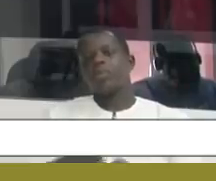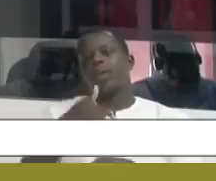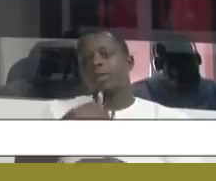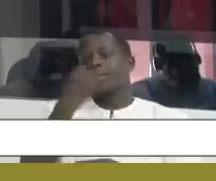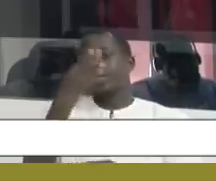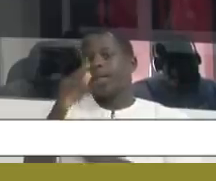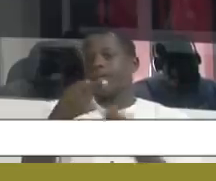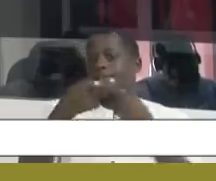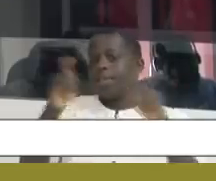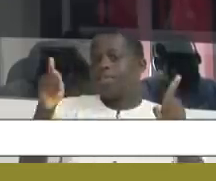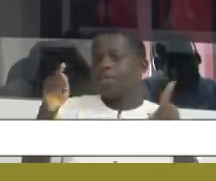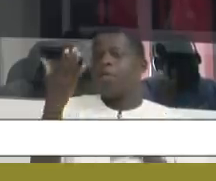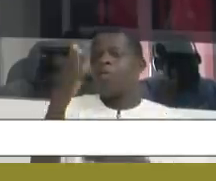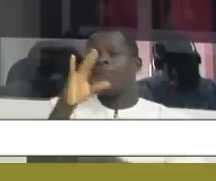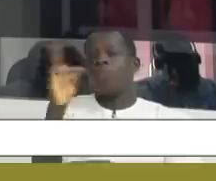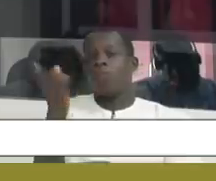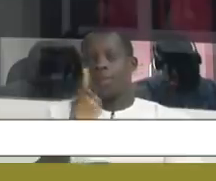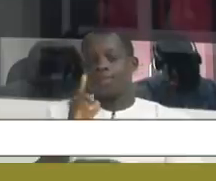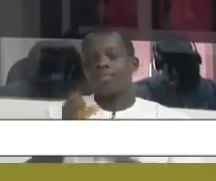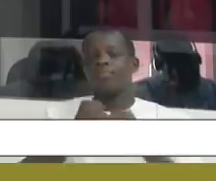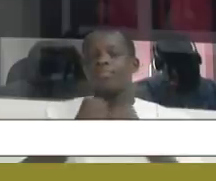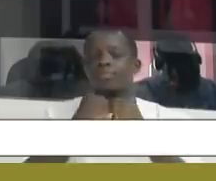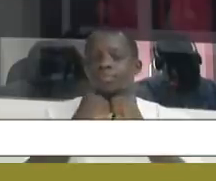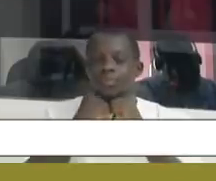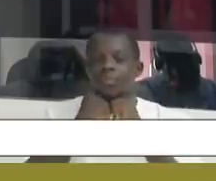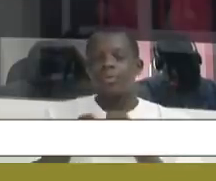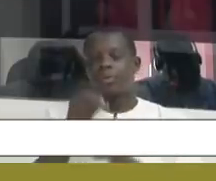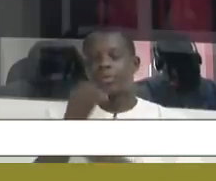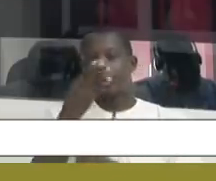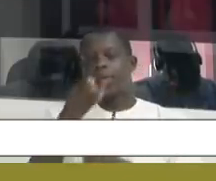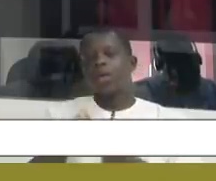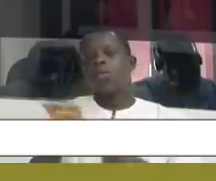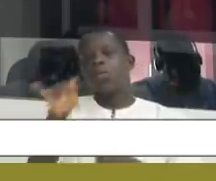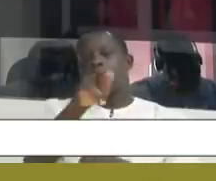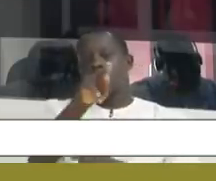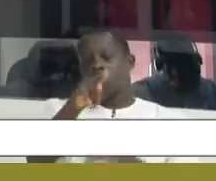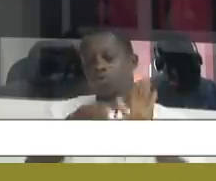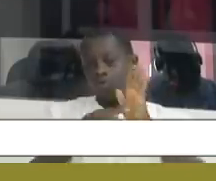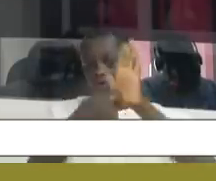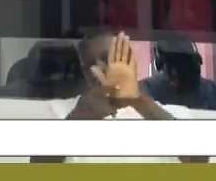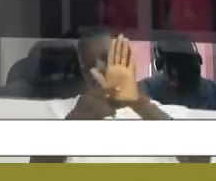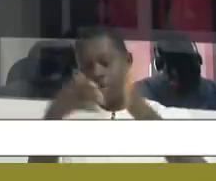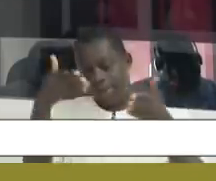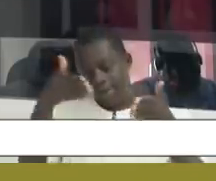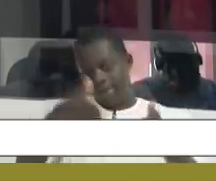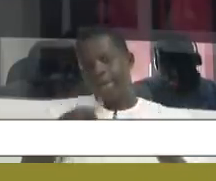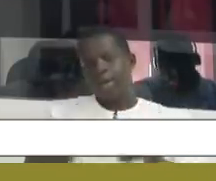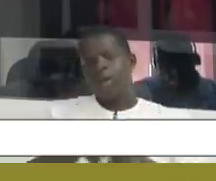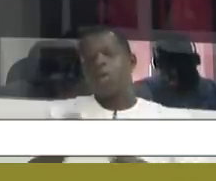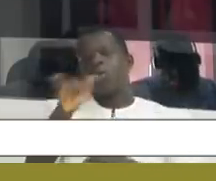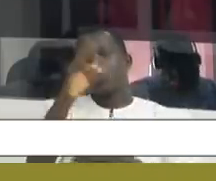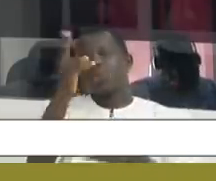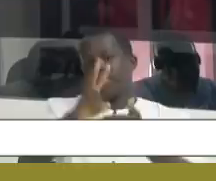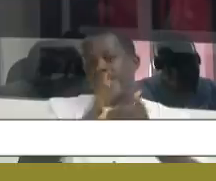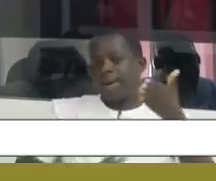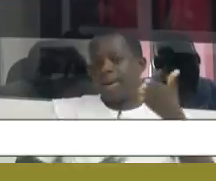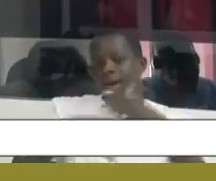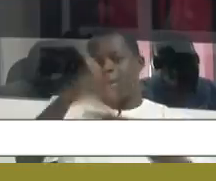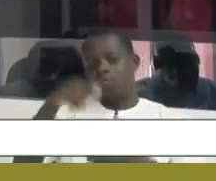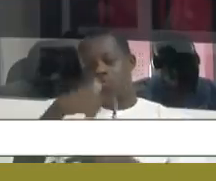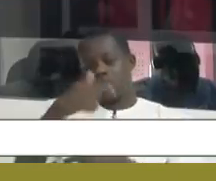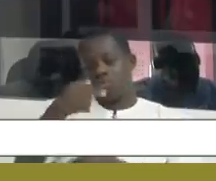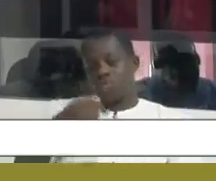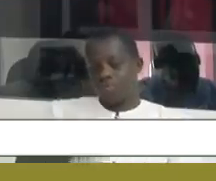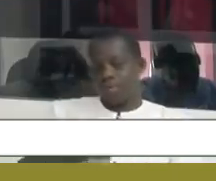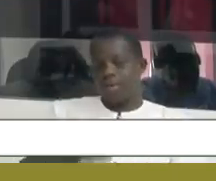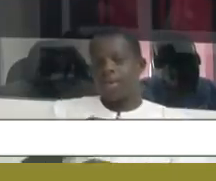that Sana also gave, the one that you presented here. the one that you read out to me, and this